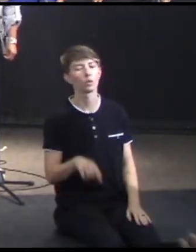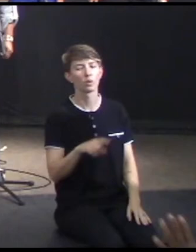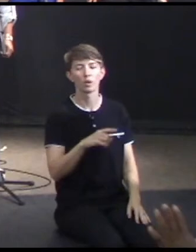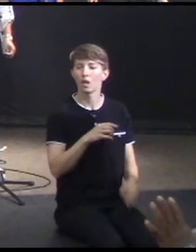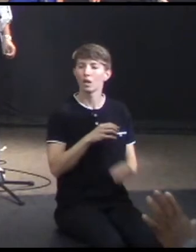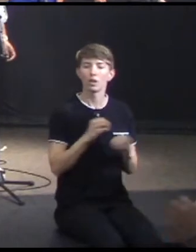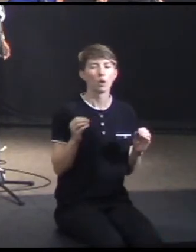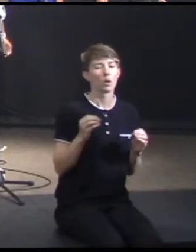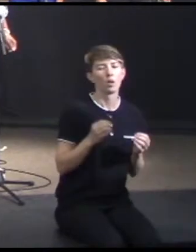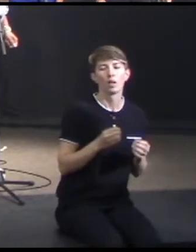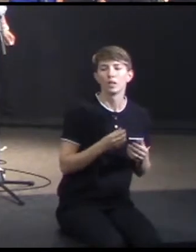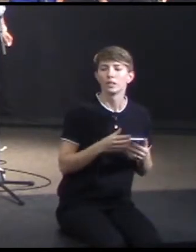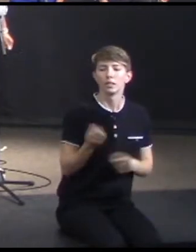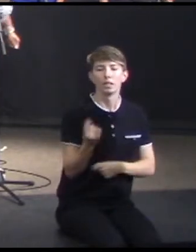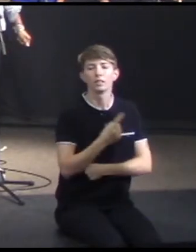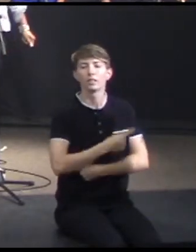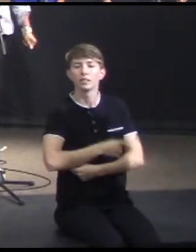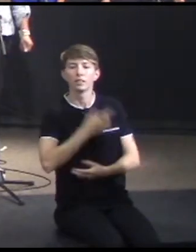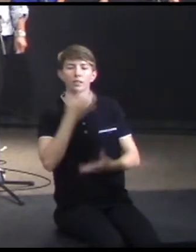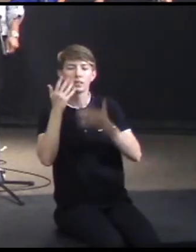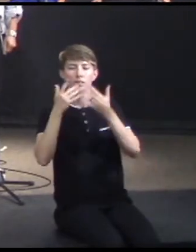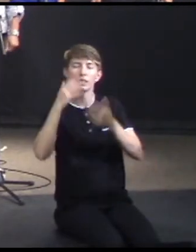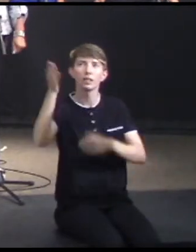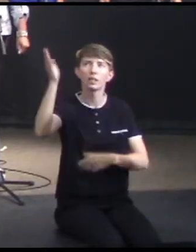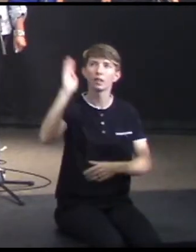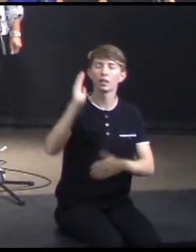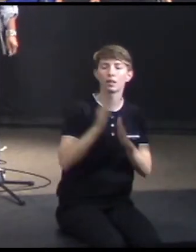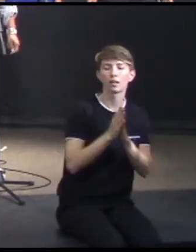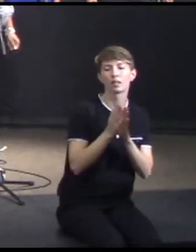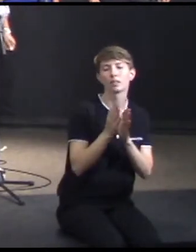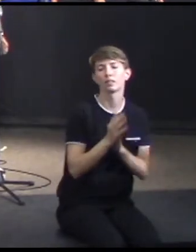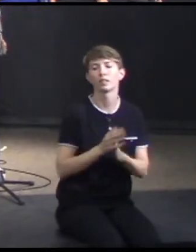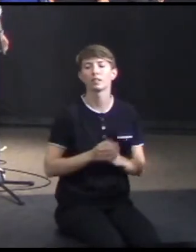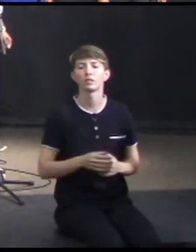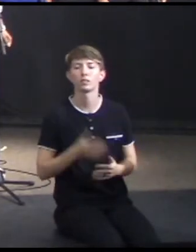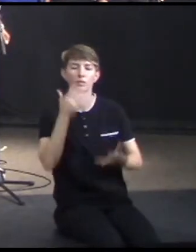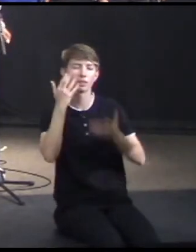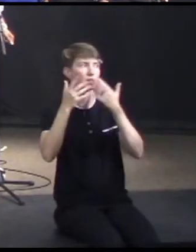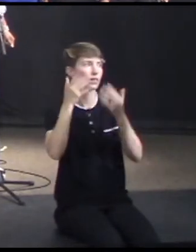We've no less days to sing God's praise.